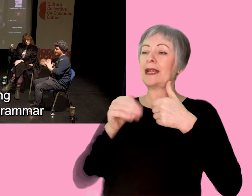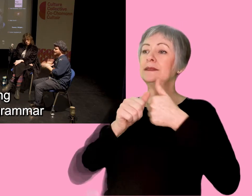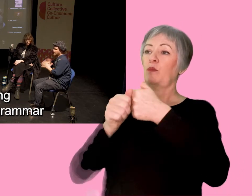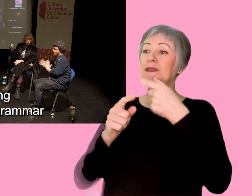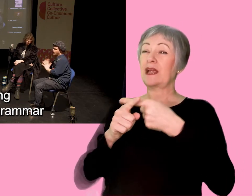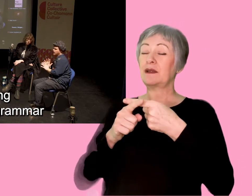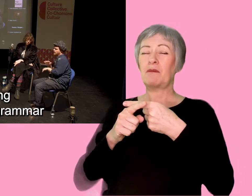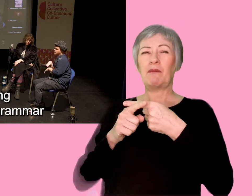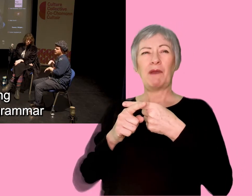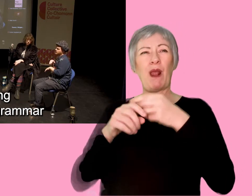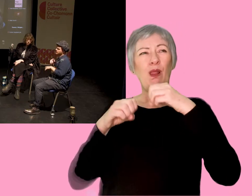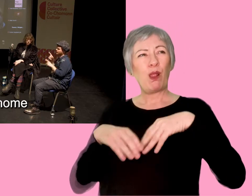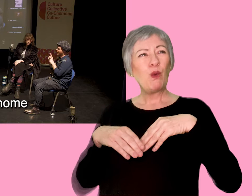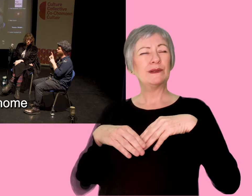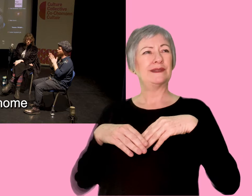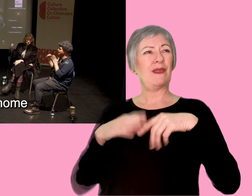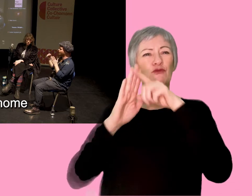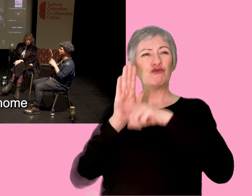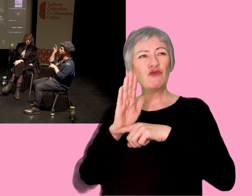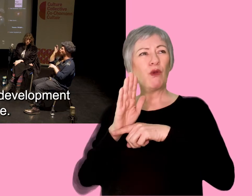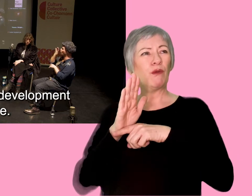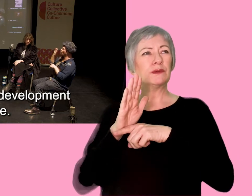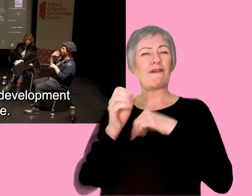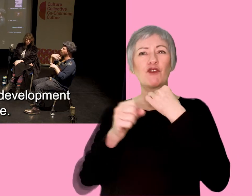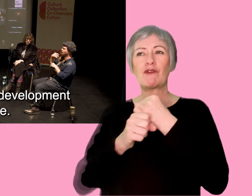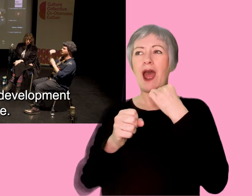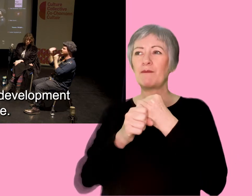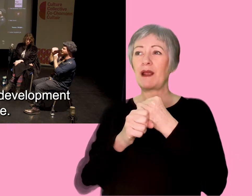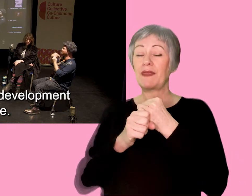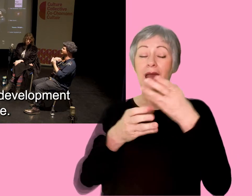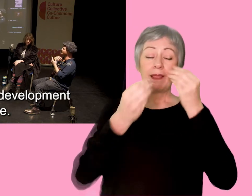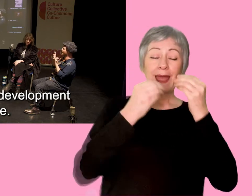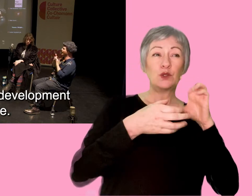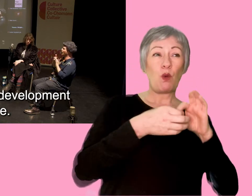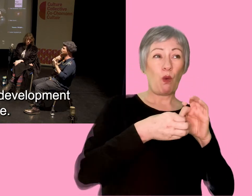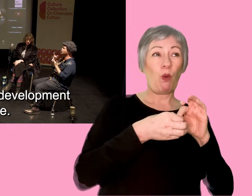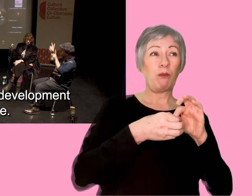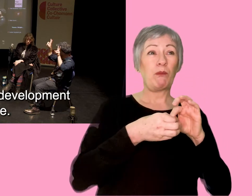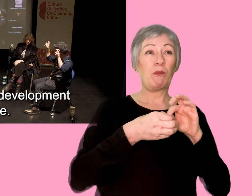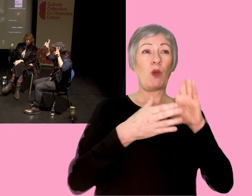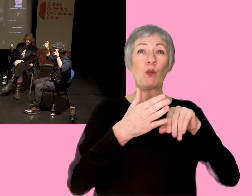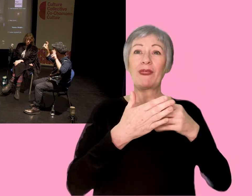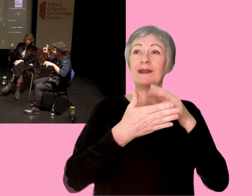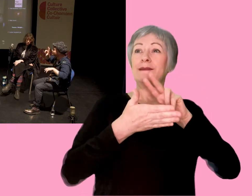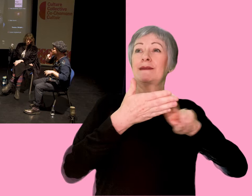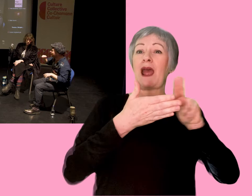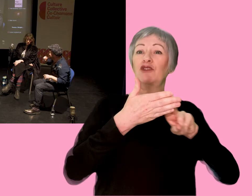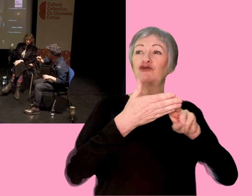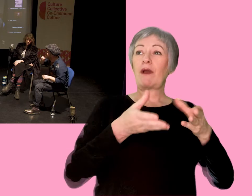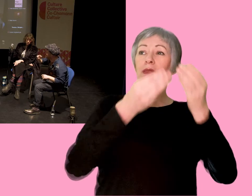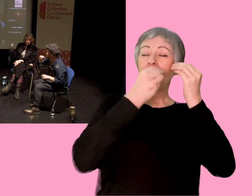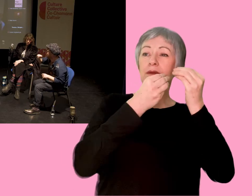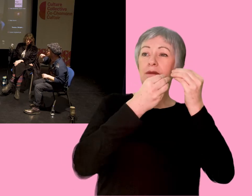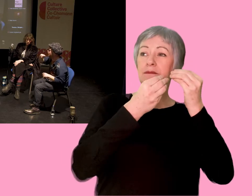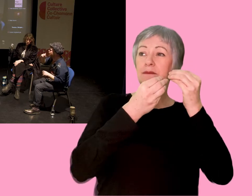losing some of the rules of grammar that I'd learnt at home with the natural language development that I'd had there. And